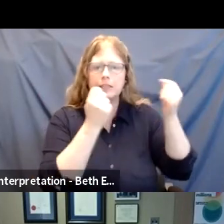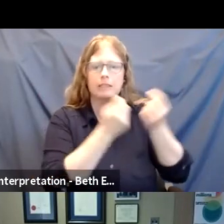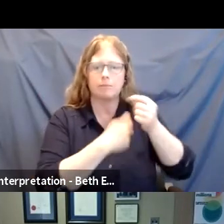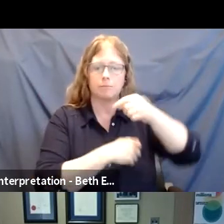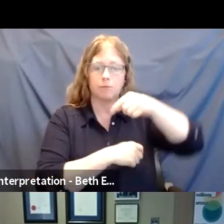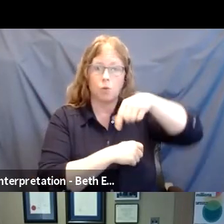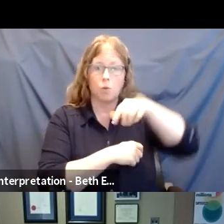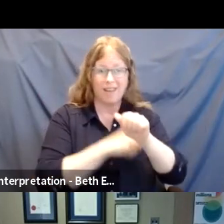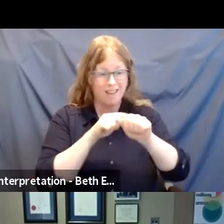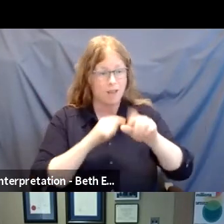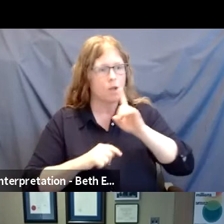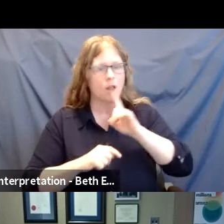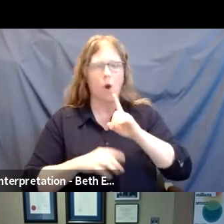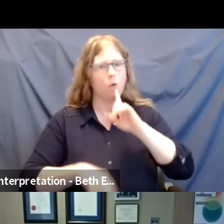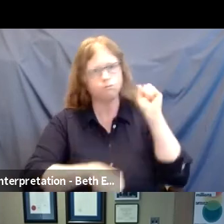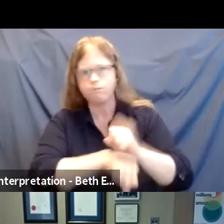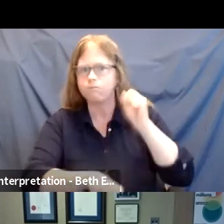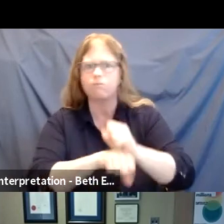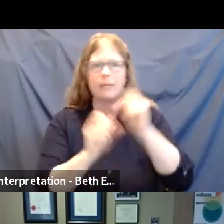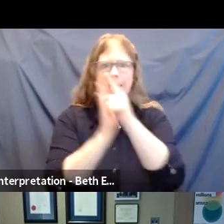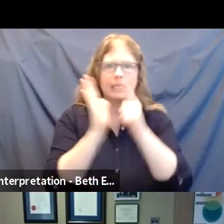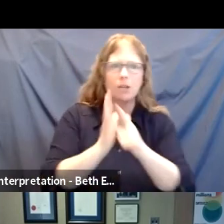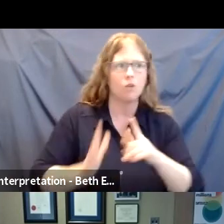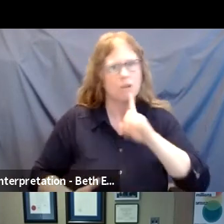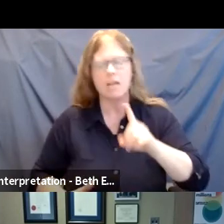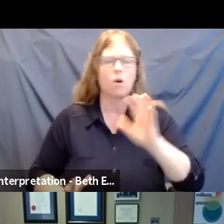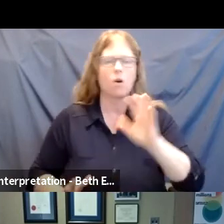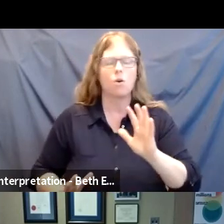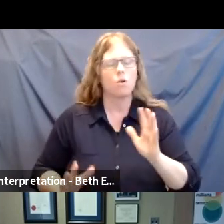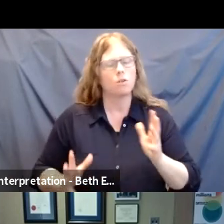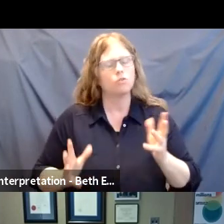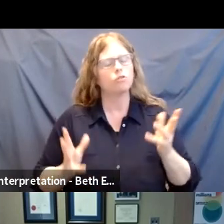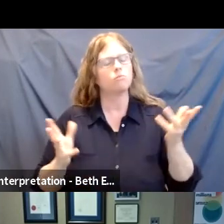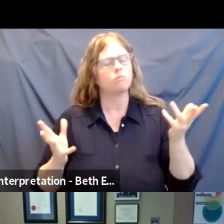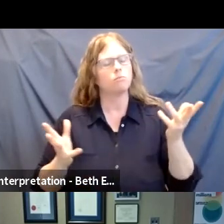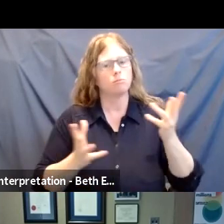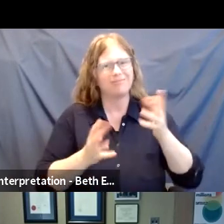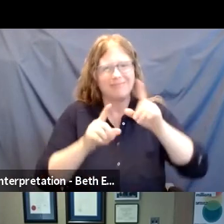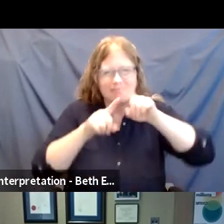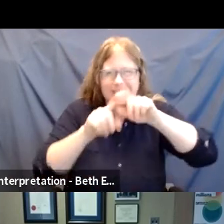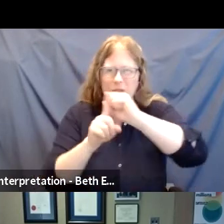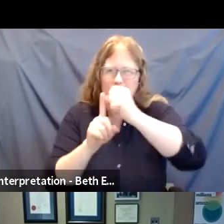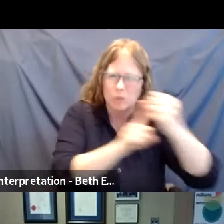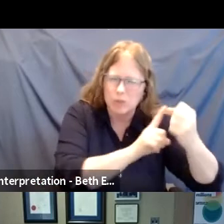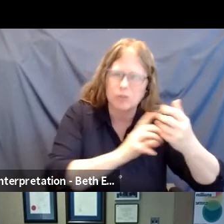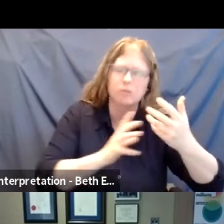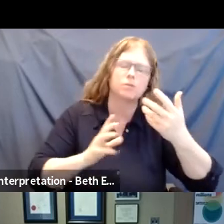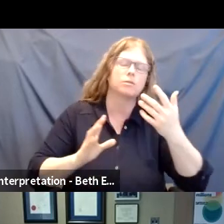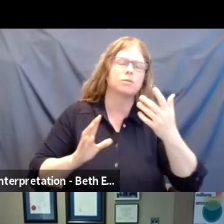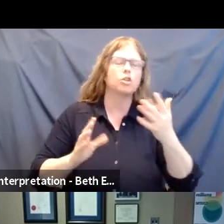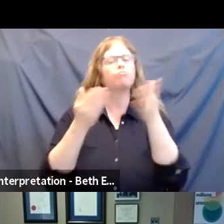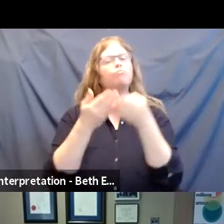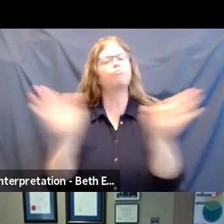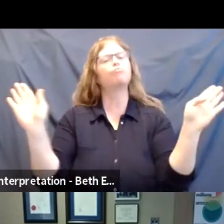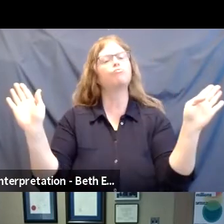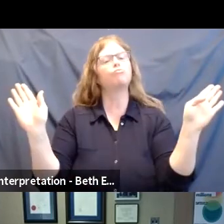not intended to be used as legal advice or specific legal advice to a specific legal problem. Rather, it's just intended